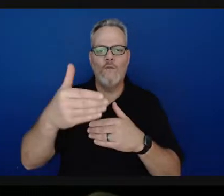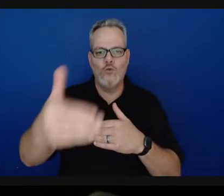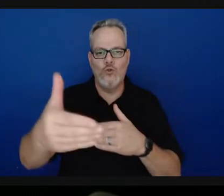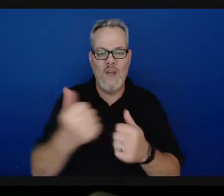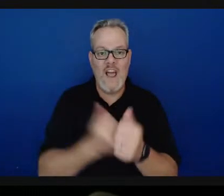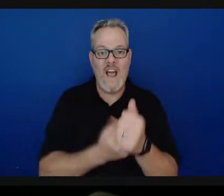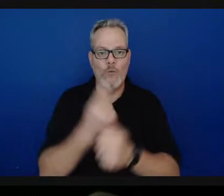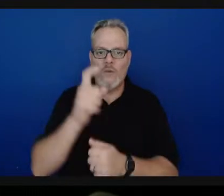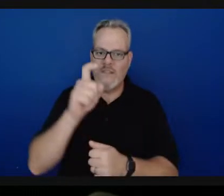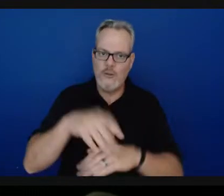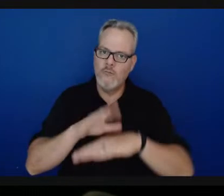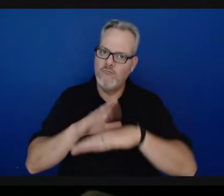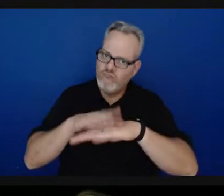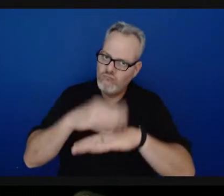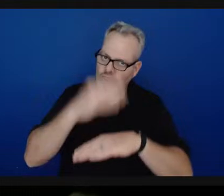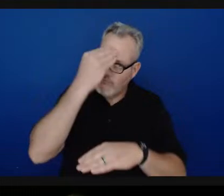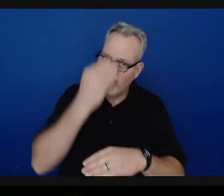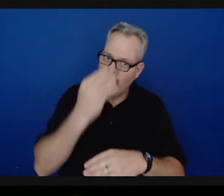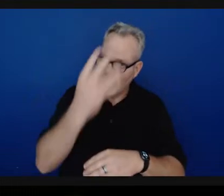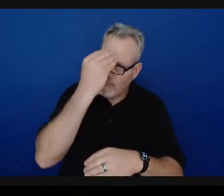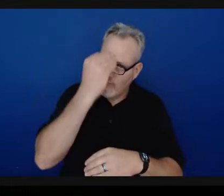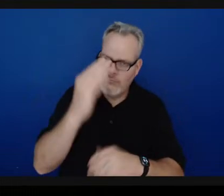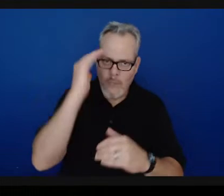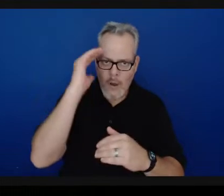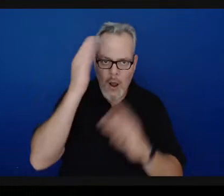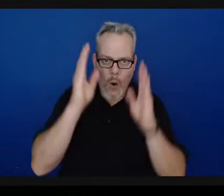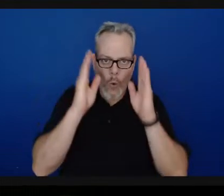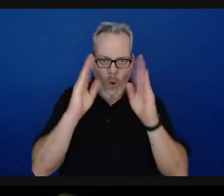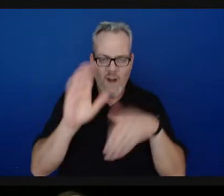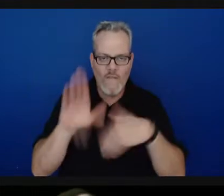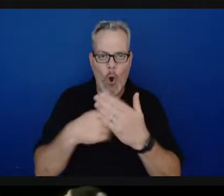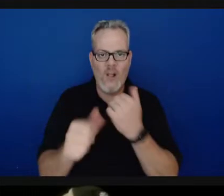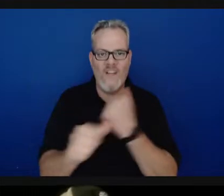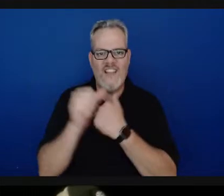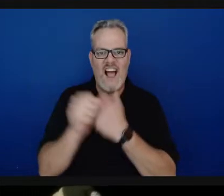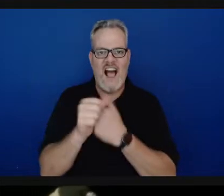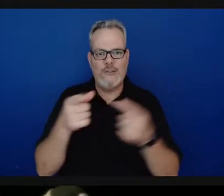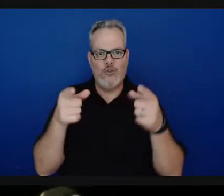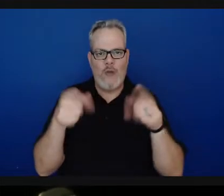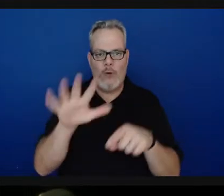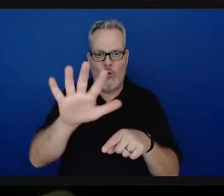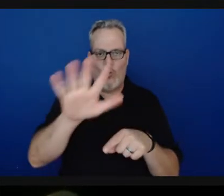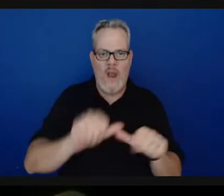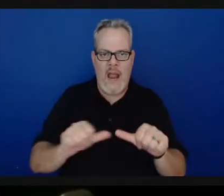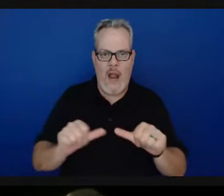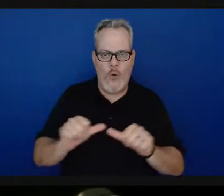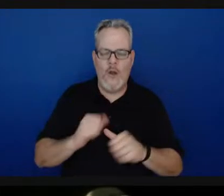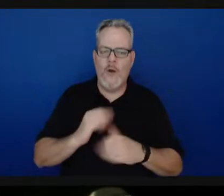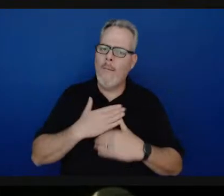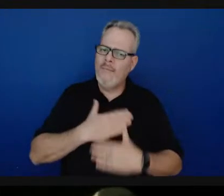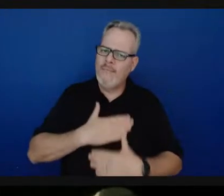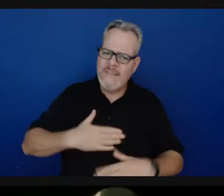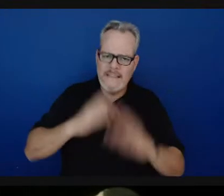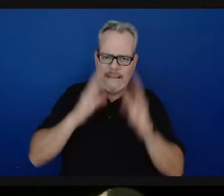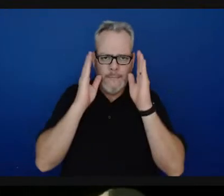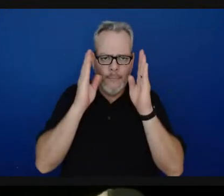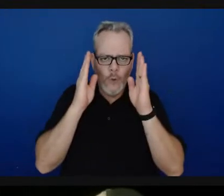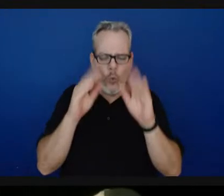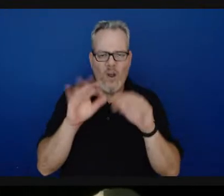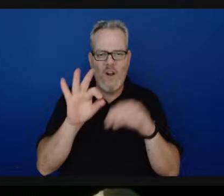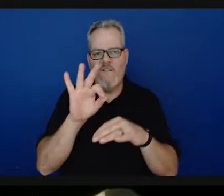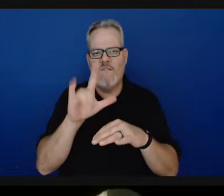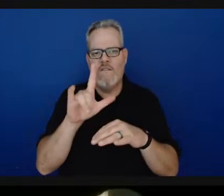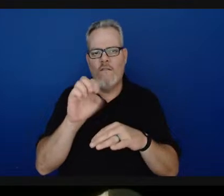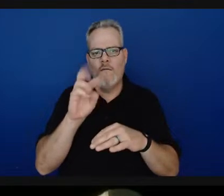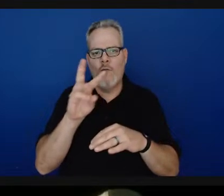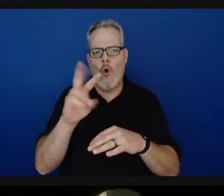live, regardless of what's currently happening in the volcano. So please be aware of the flow hazard